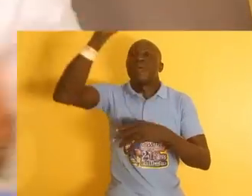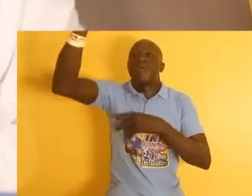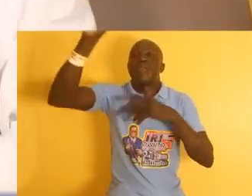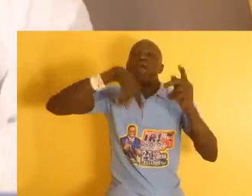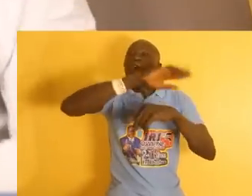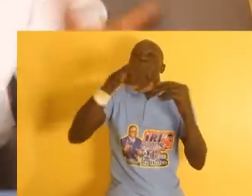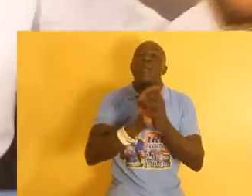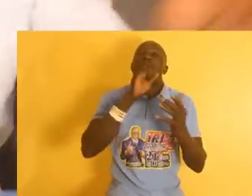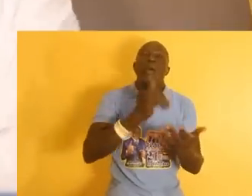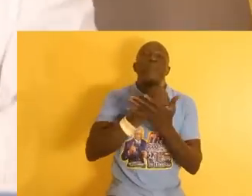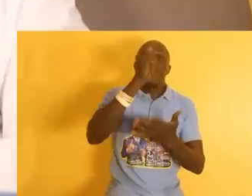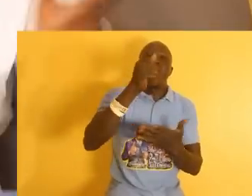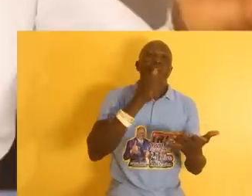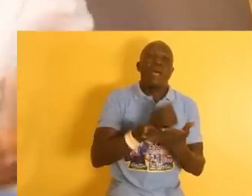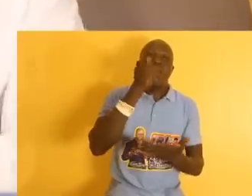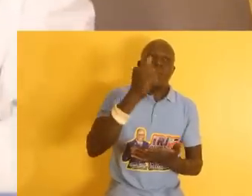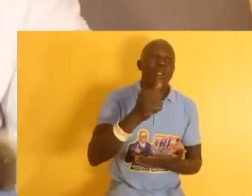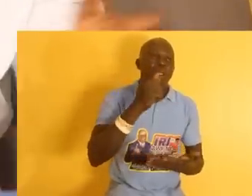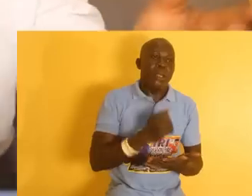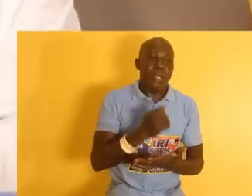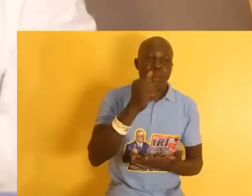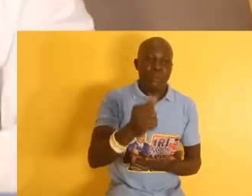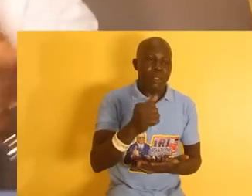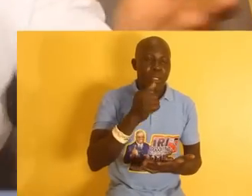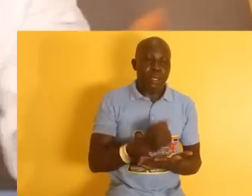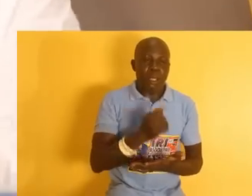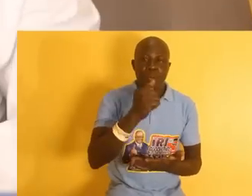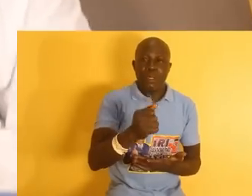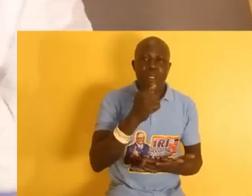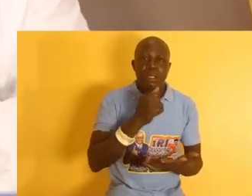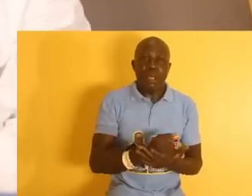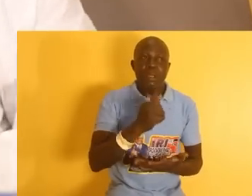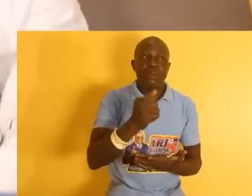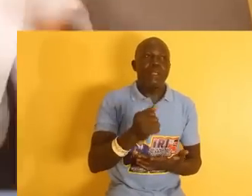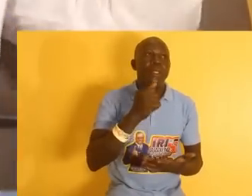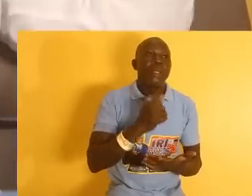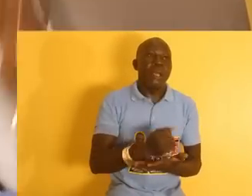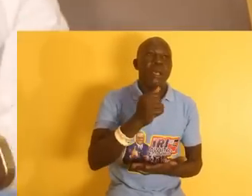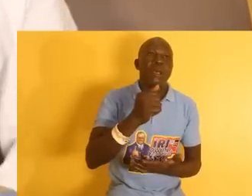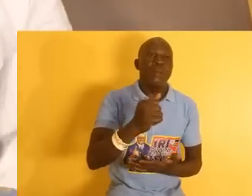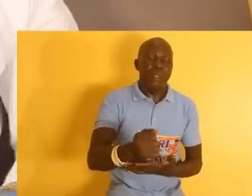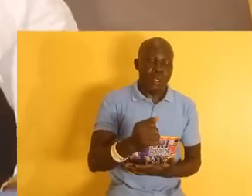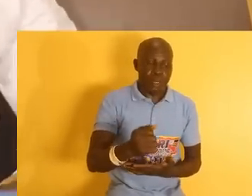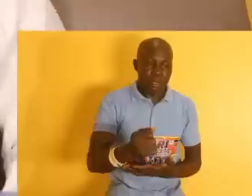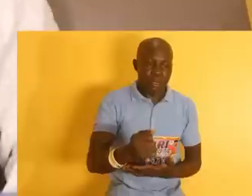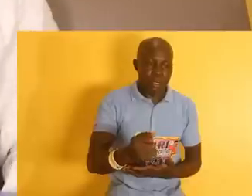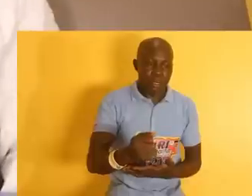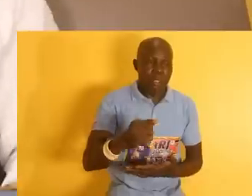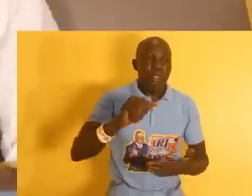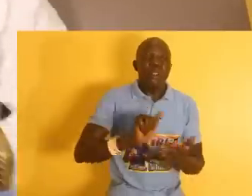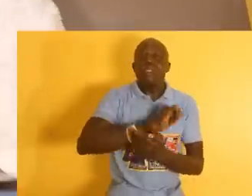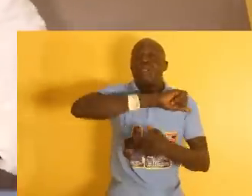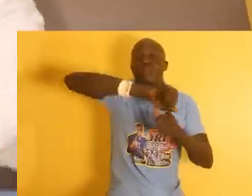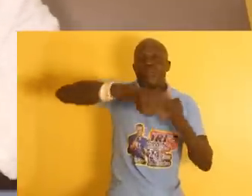debe. Wa debe. Wa debe. Wa debe. Wa debe. Wa debe. Wa debe.